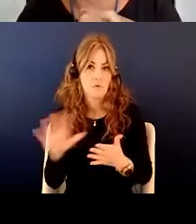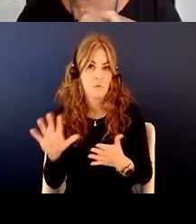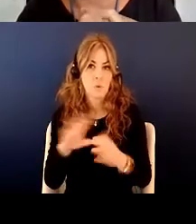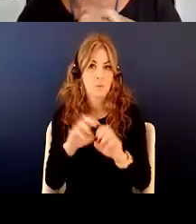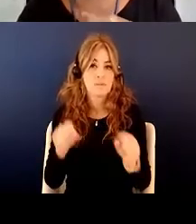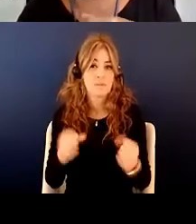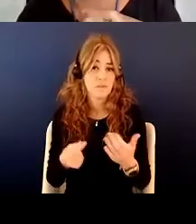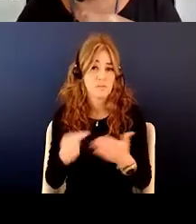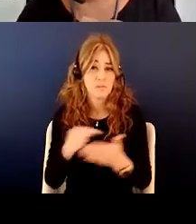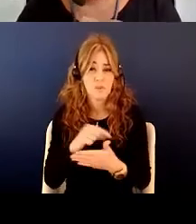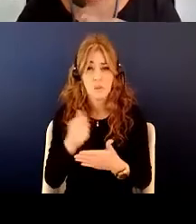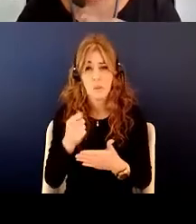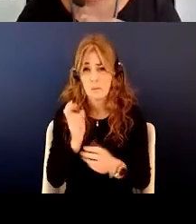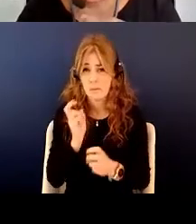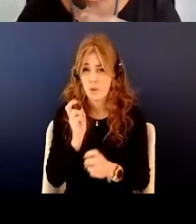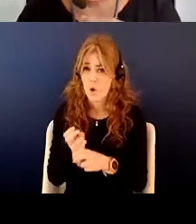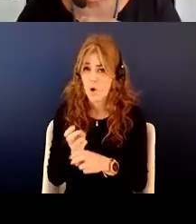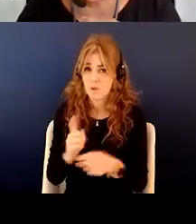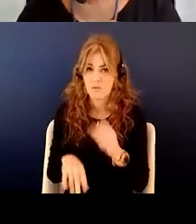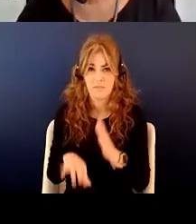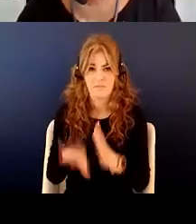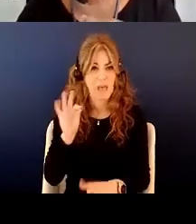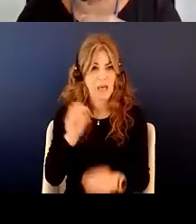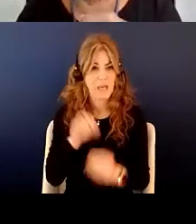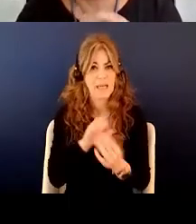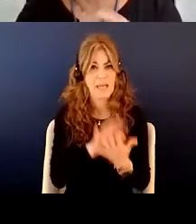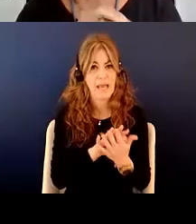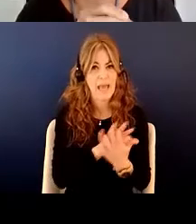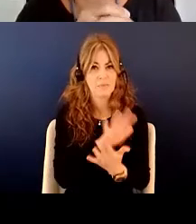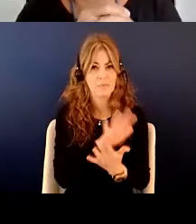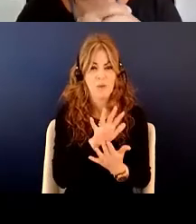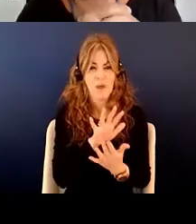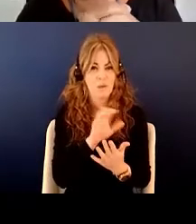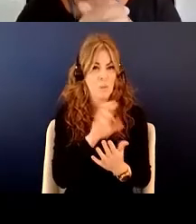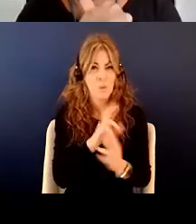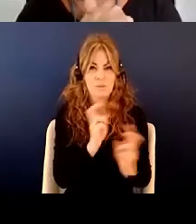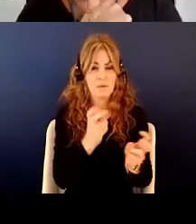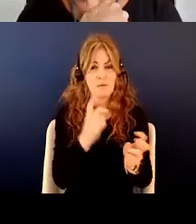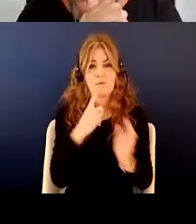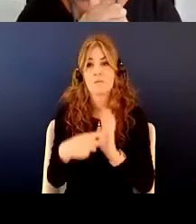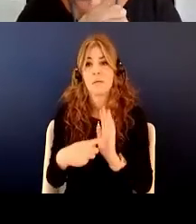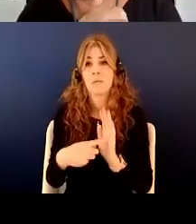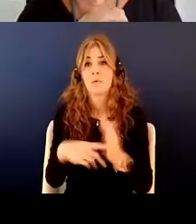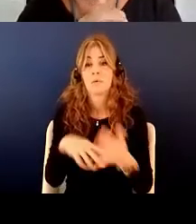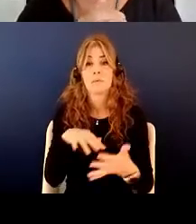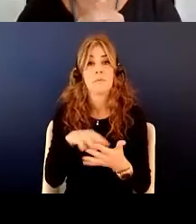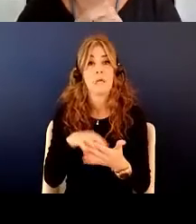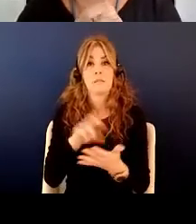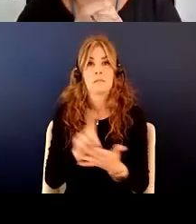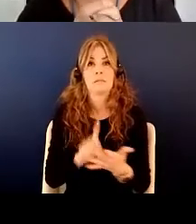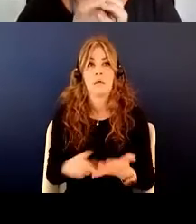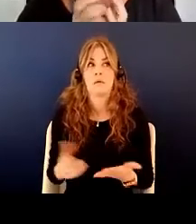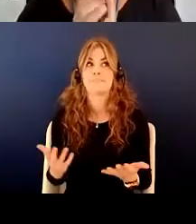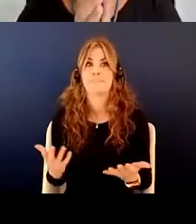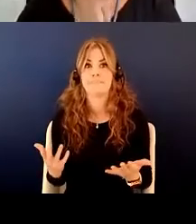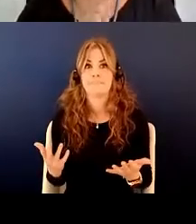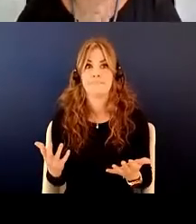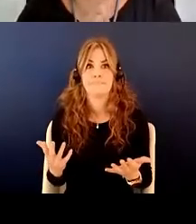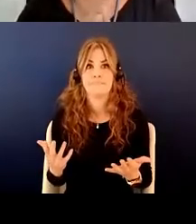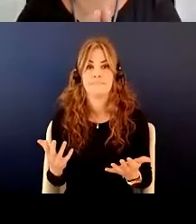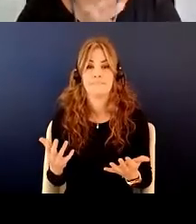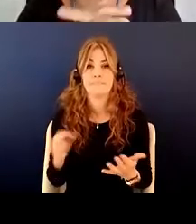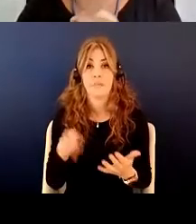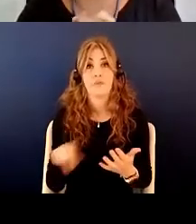are going to be difficult to find in an abstract or title. For example, study designs. If if you're